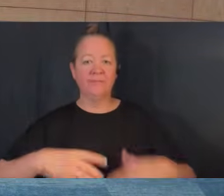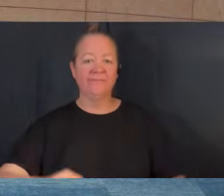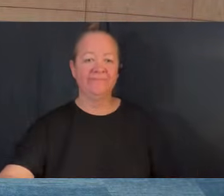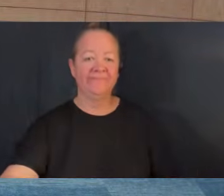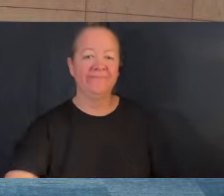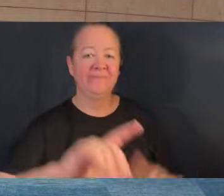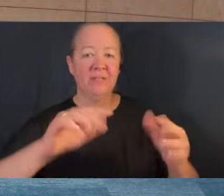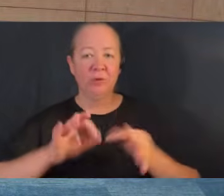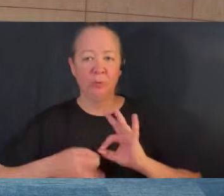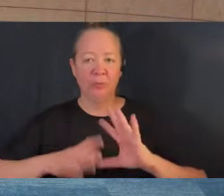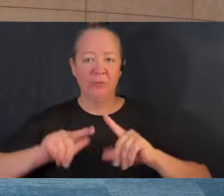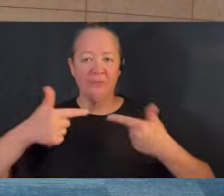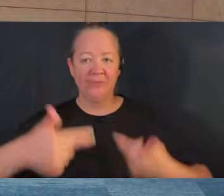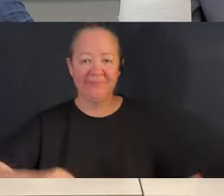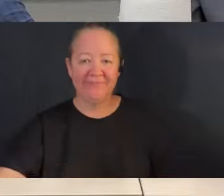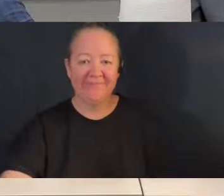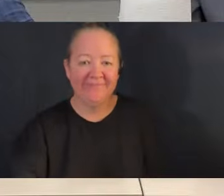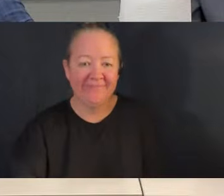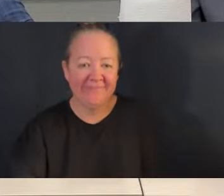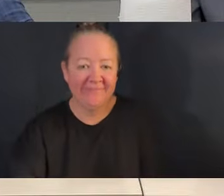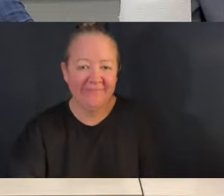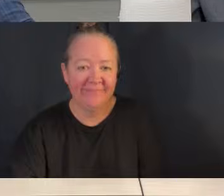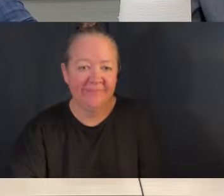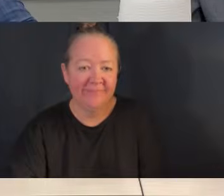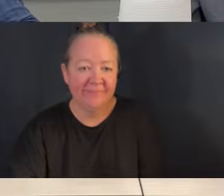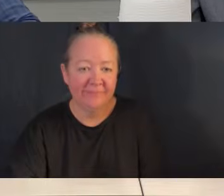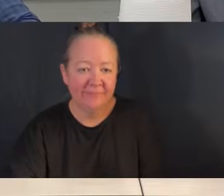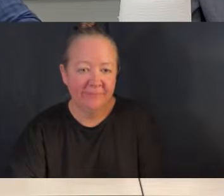That will be addressed by the